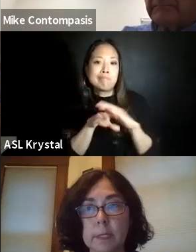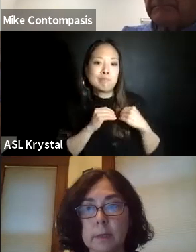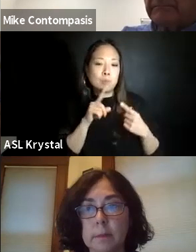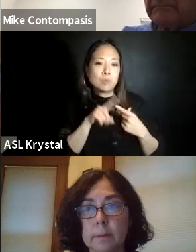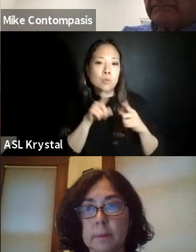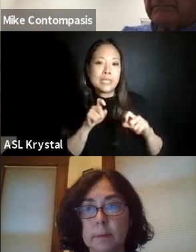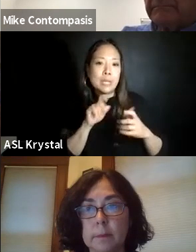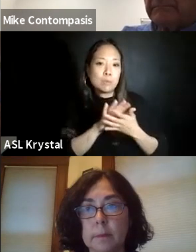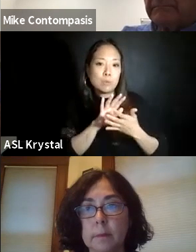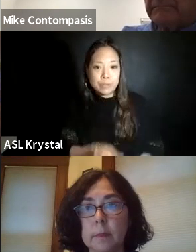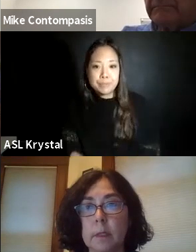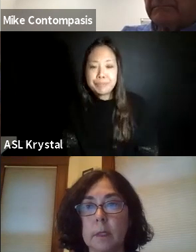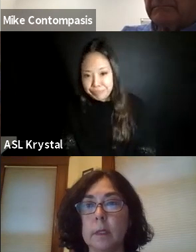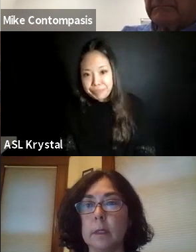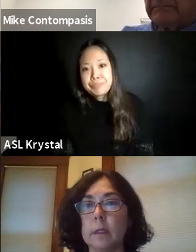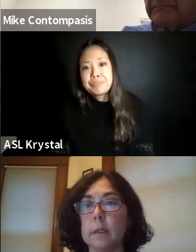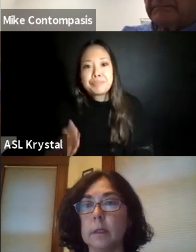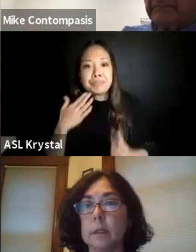you very much.